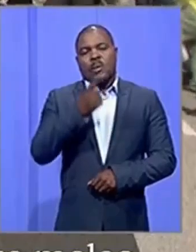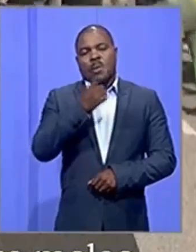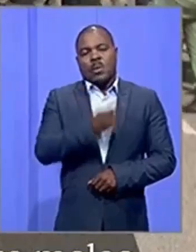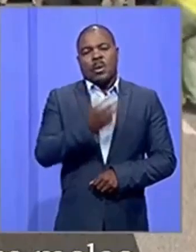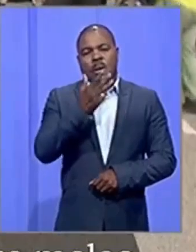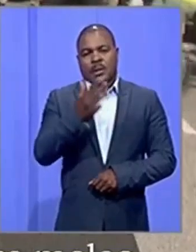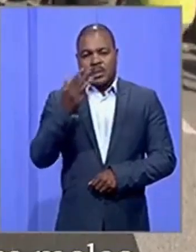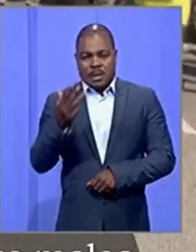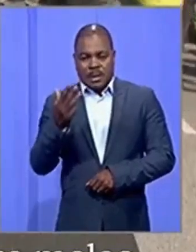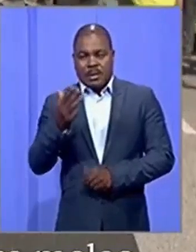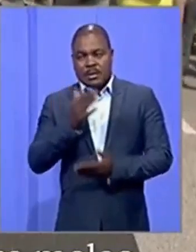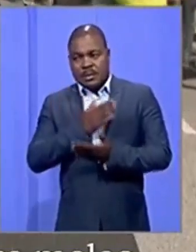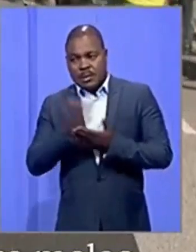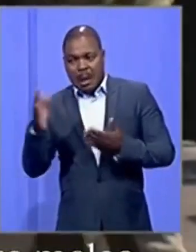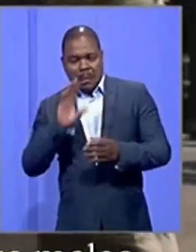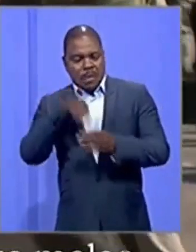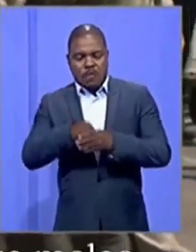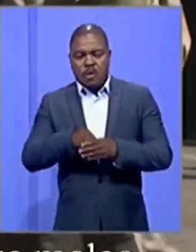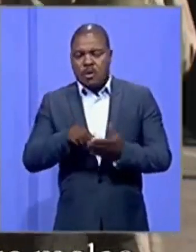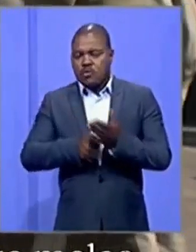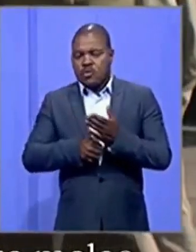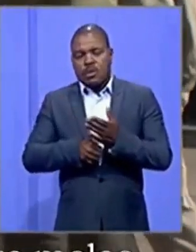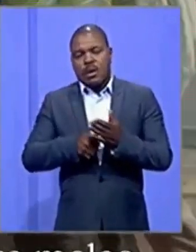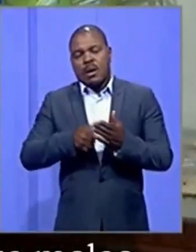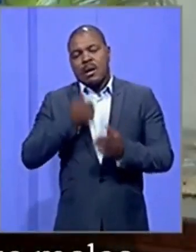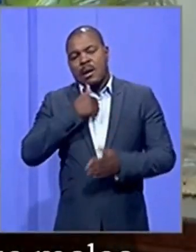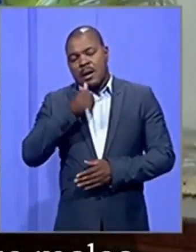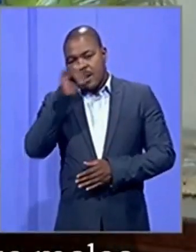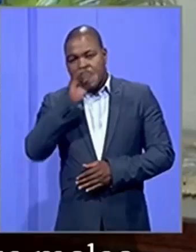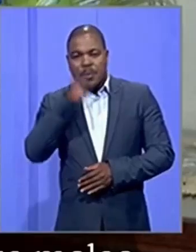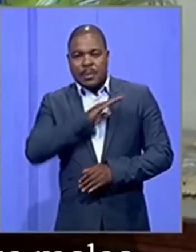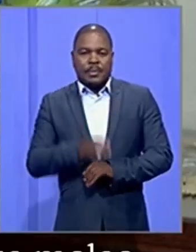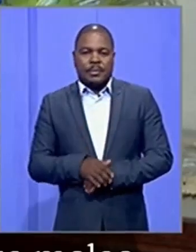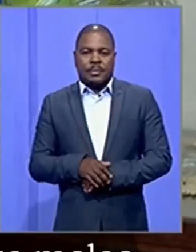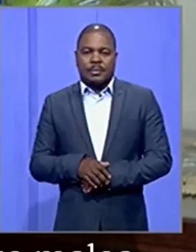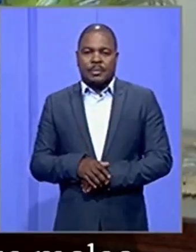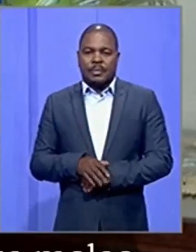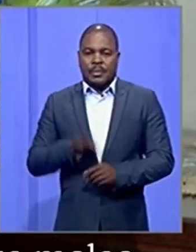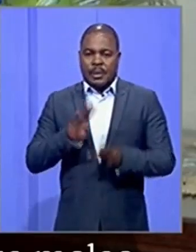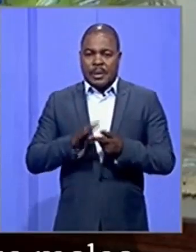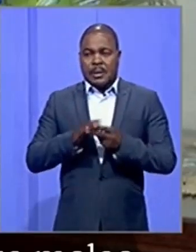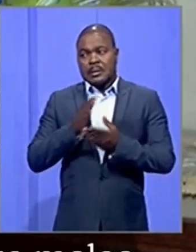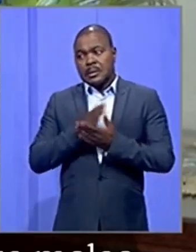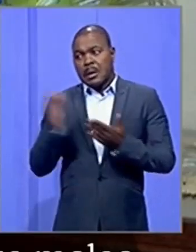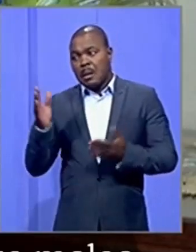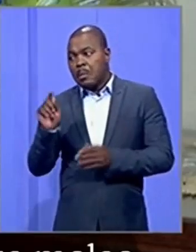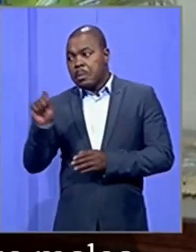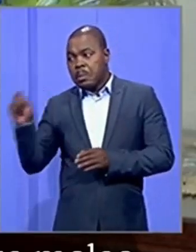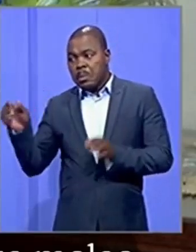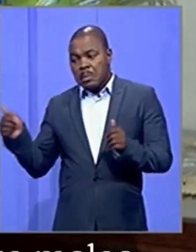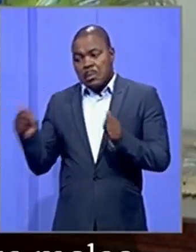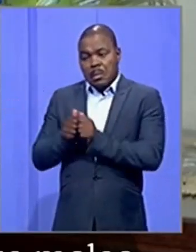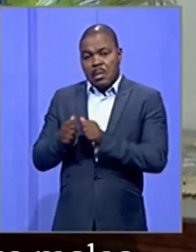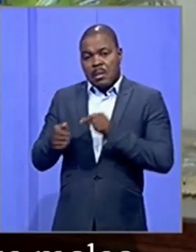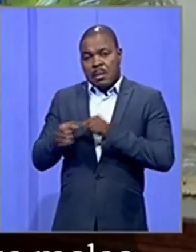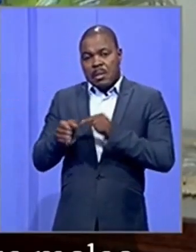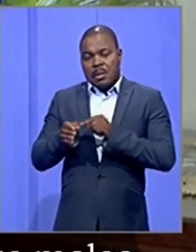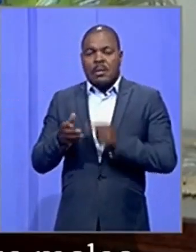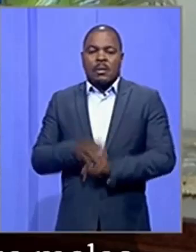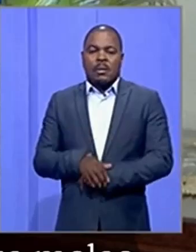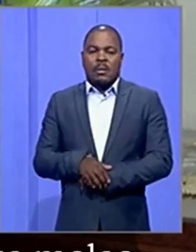3,919 tsa bao ba sa amegang mo bosenying go na le di stakeholders tse leng gore di teng mona di ba le engagements